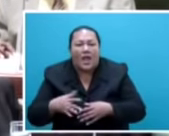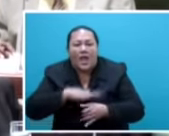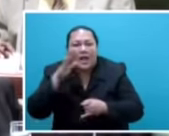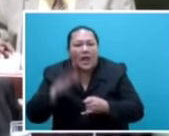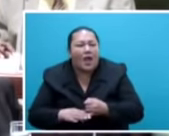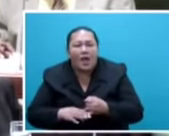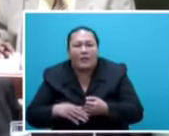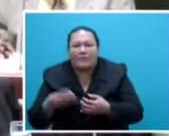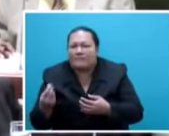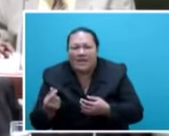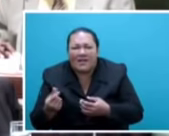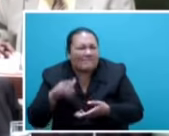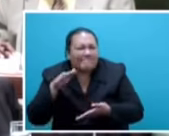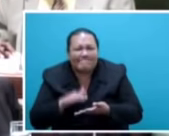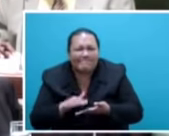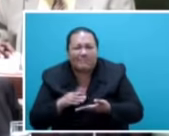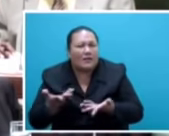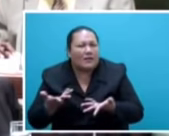adult or